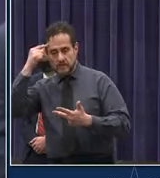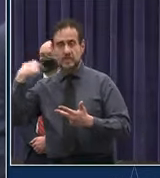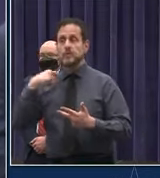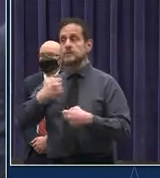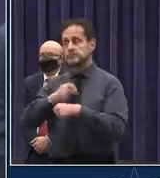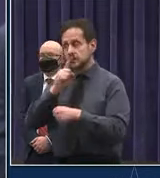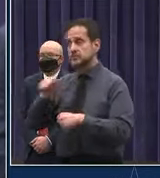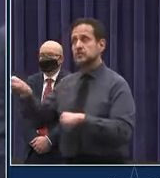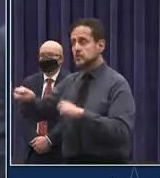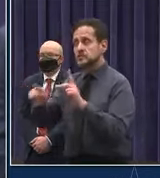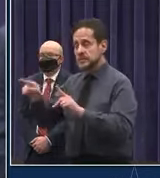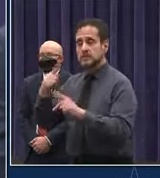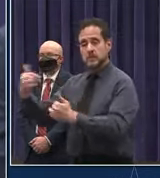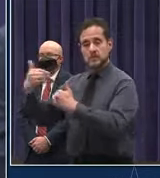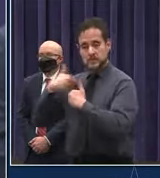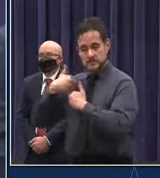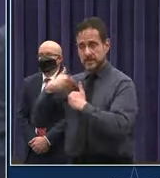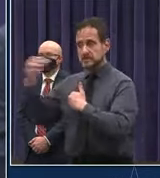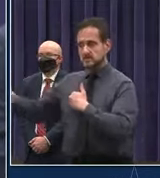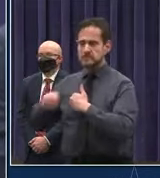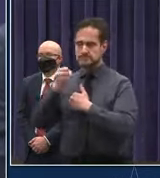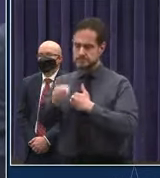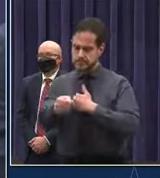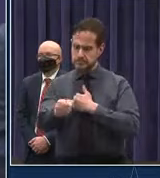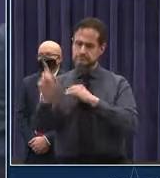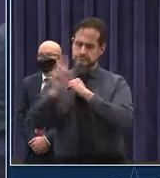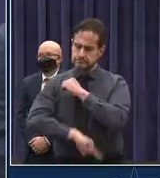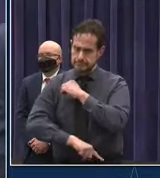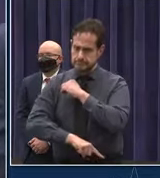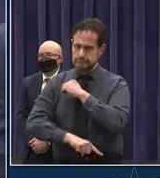us to demonstrate a unity of purpose.